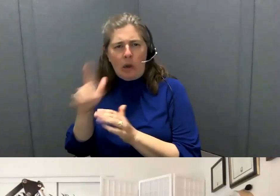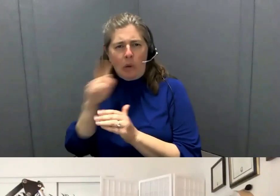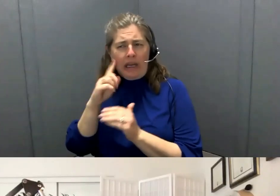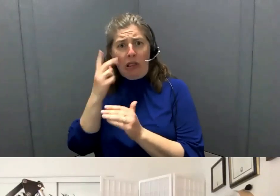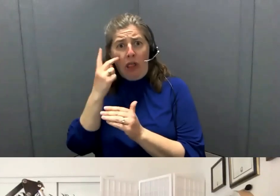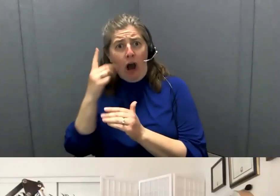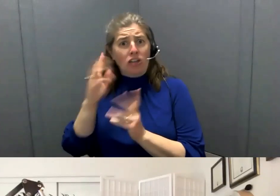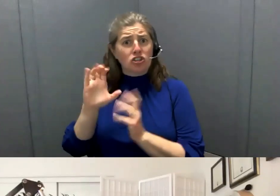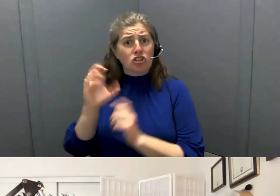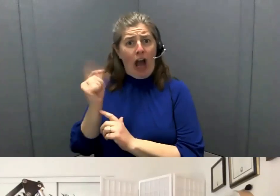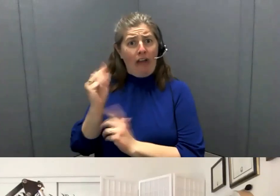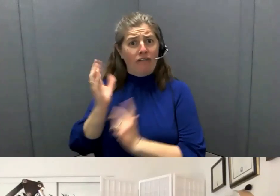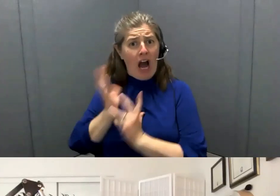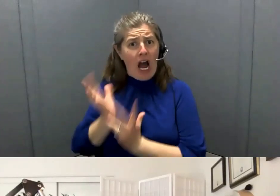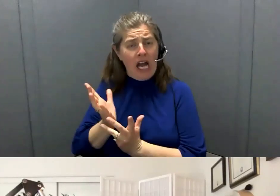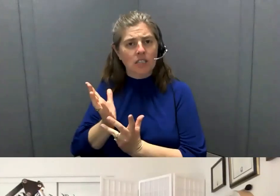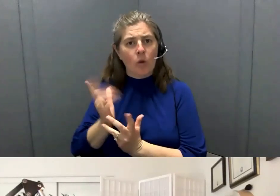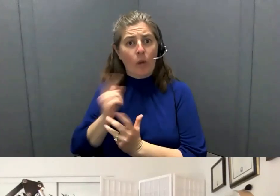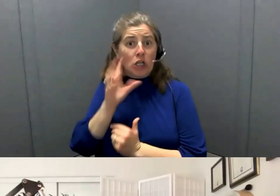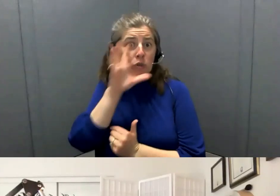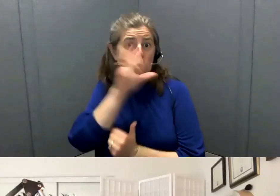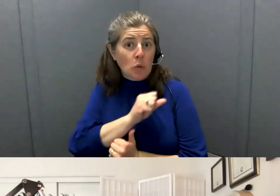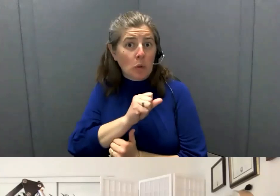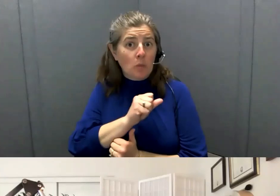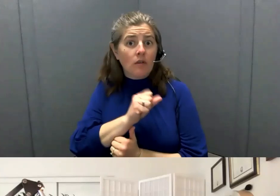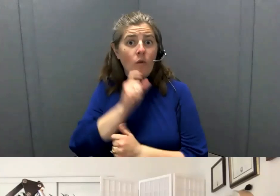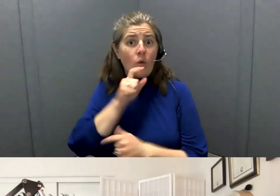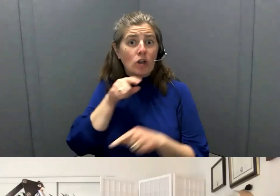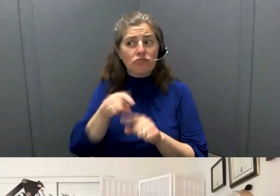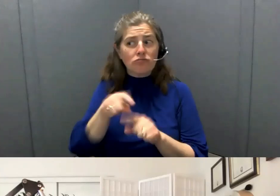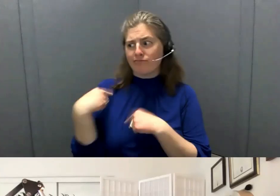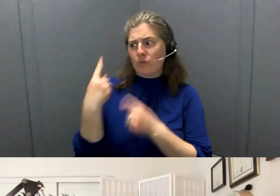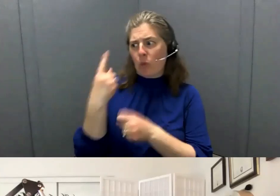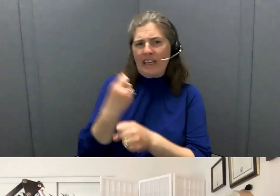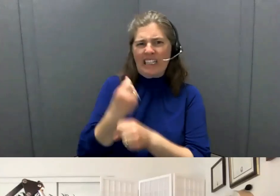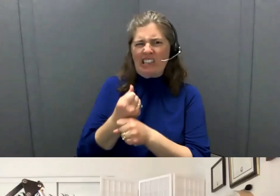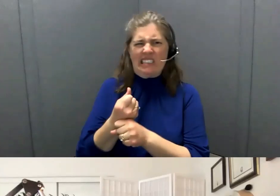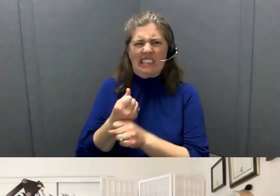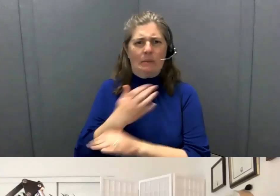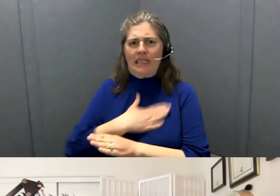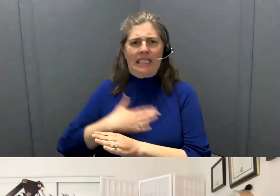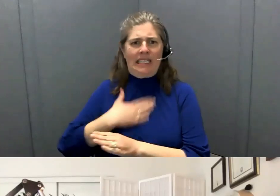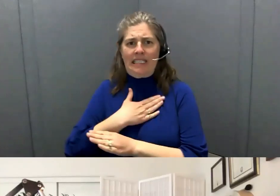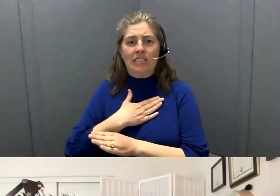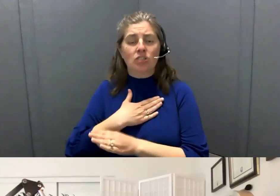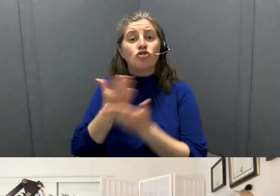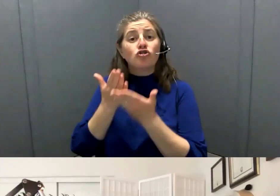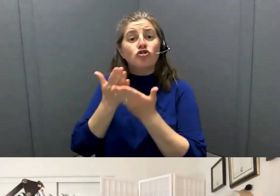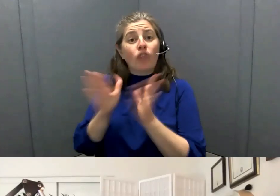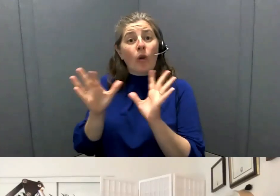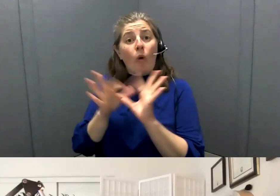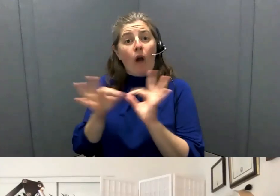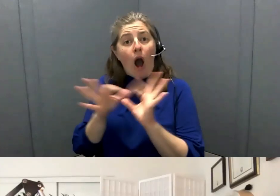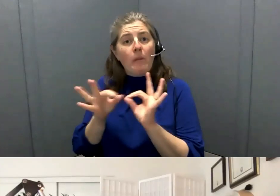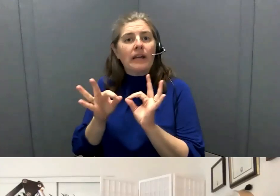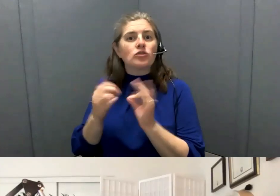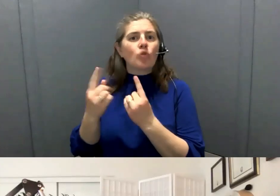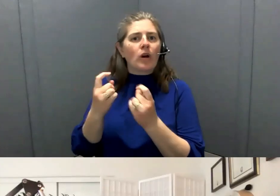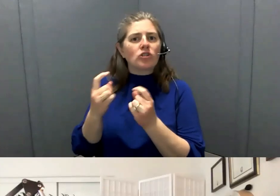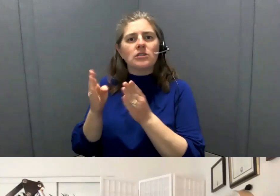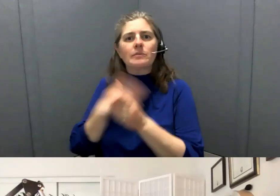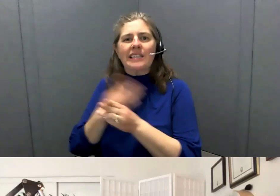anticipated or expected or assumed for over this past year. So if you have general comments, you can also put them in